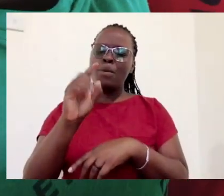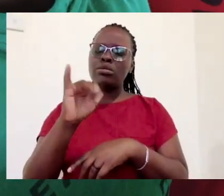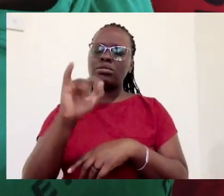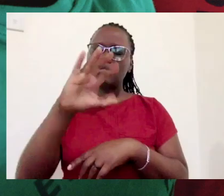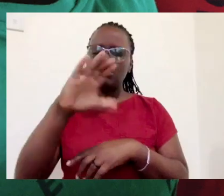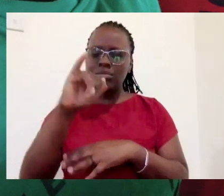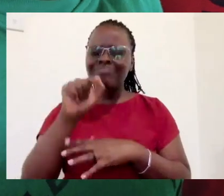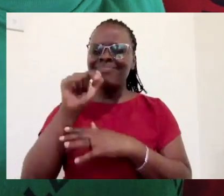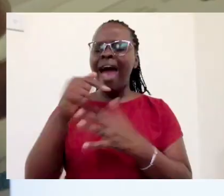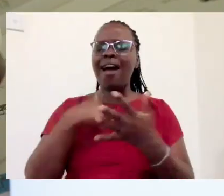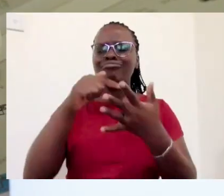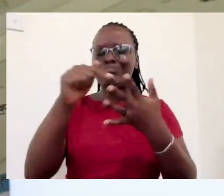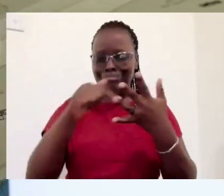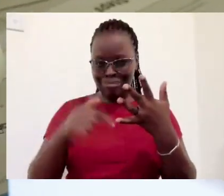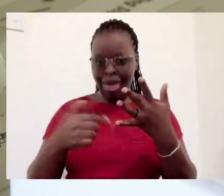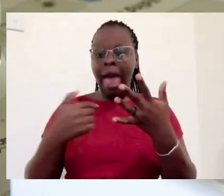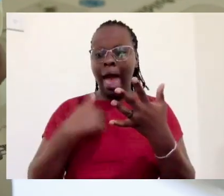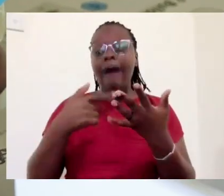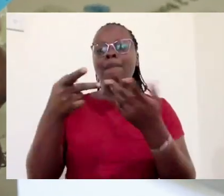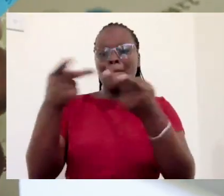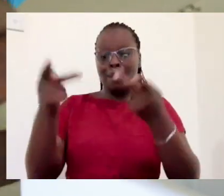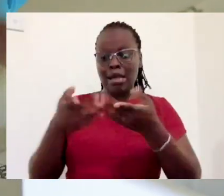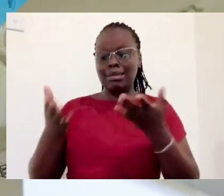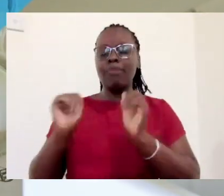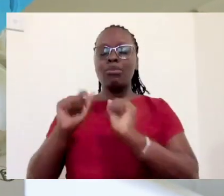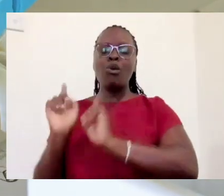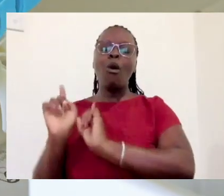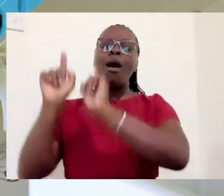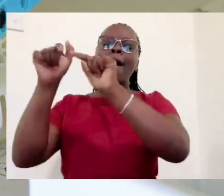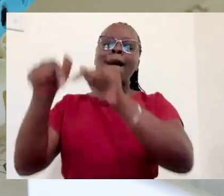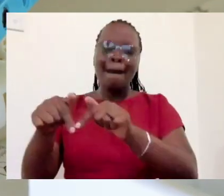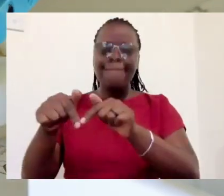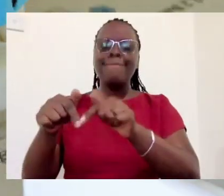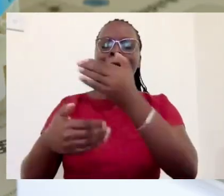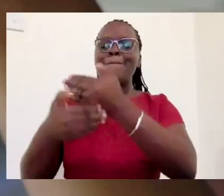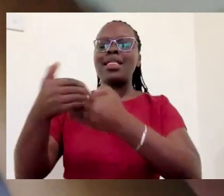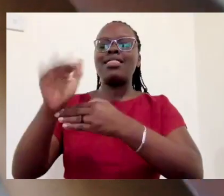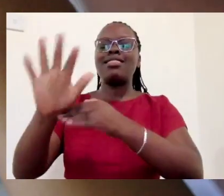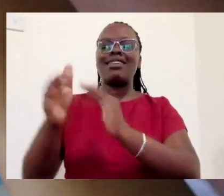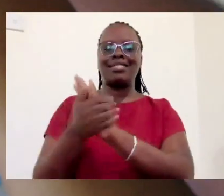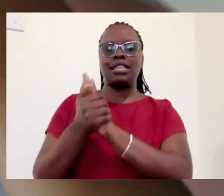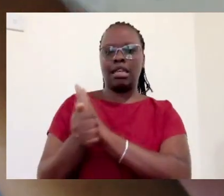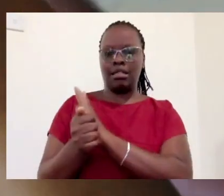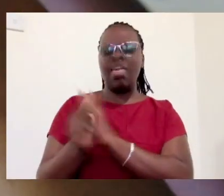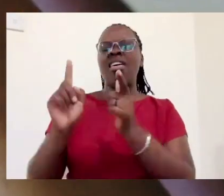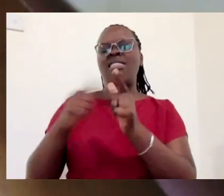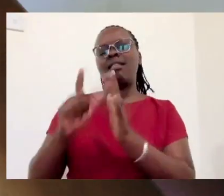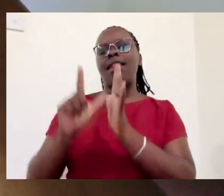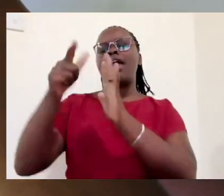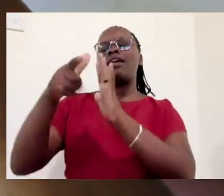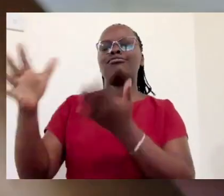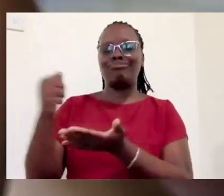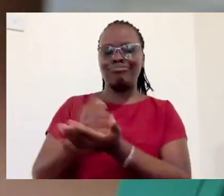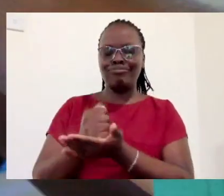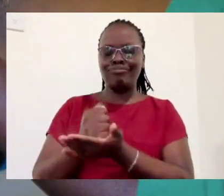3D. So we have a space here that the learners come to build on their hands-on skills for them to